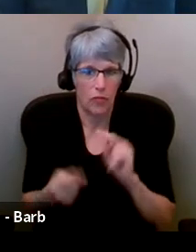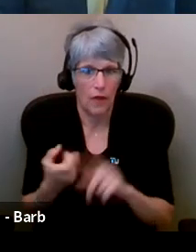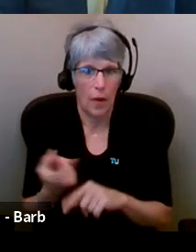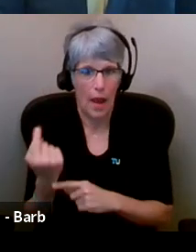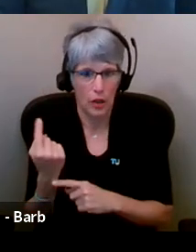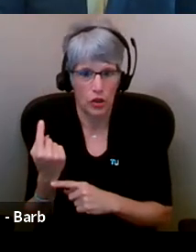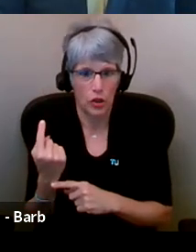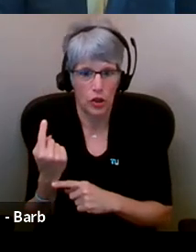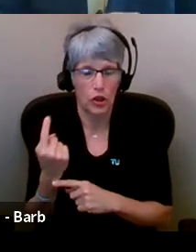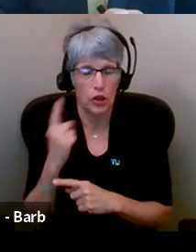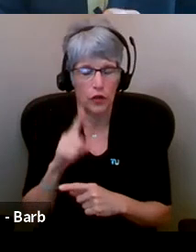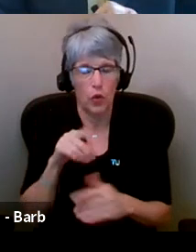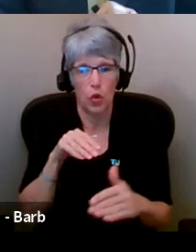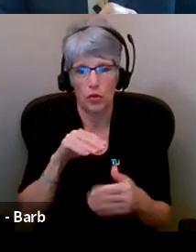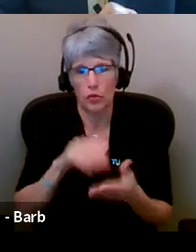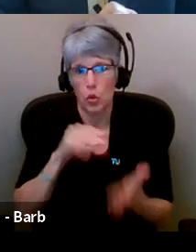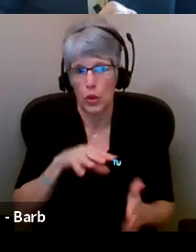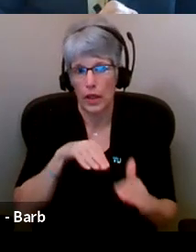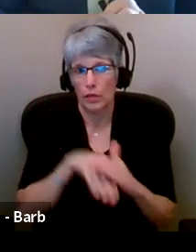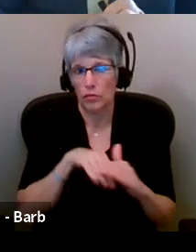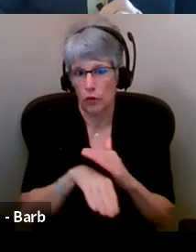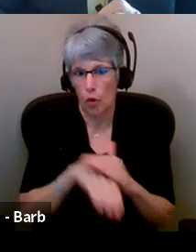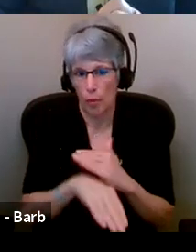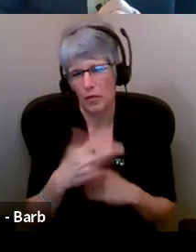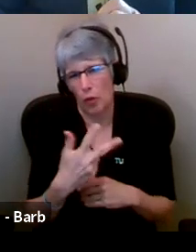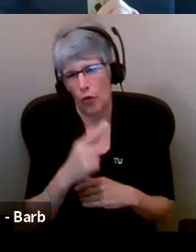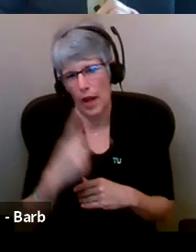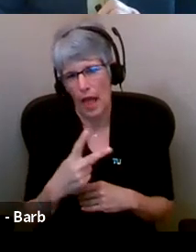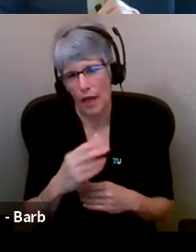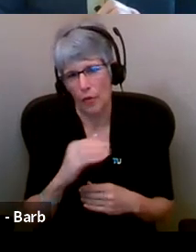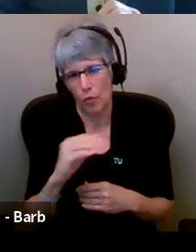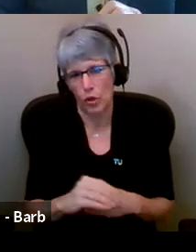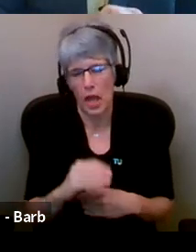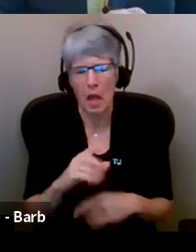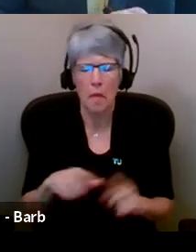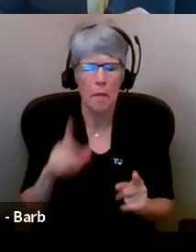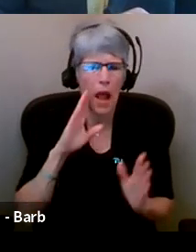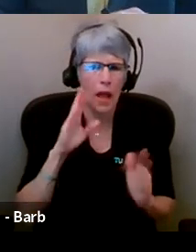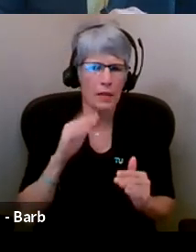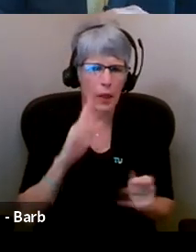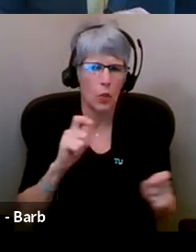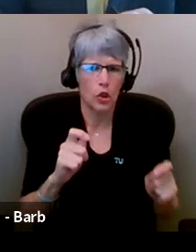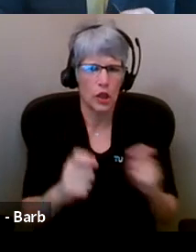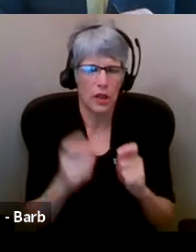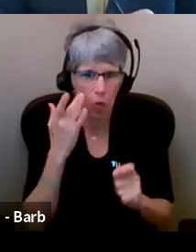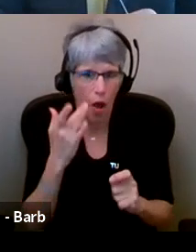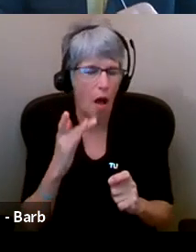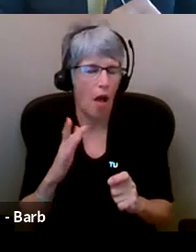to enrollment by about 3.5%, and I'm expecting that to shift over time with the great work of the faculty and the